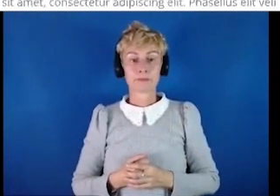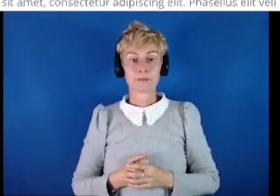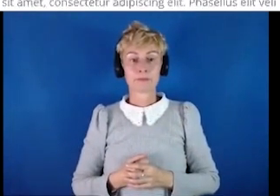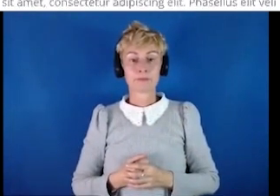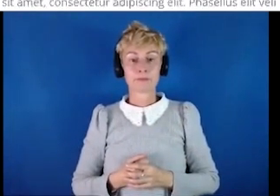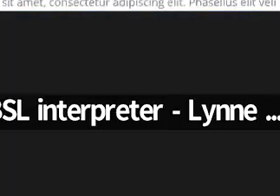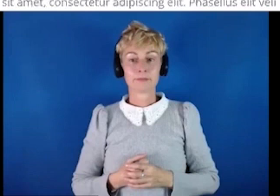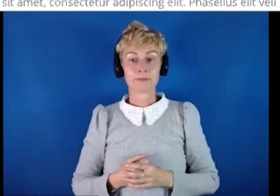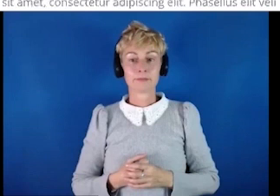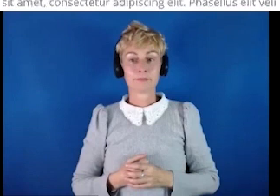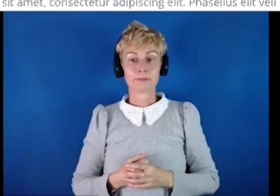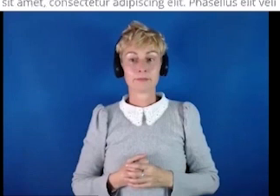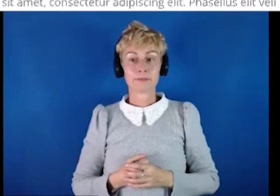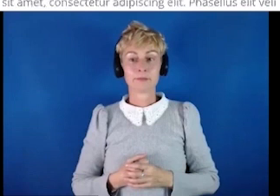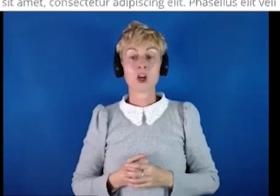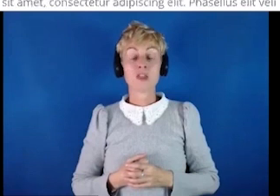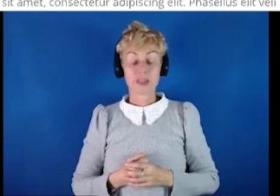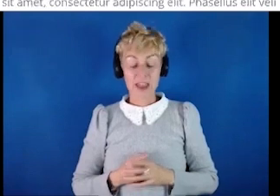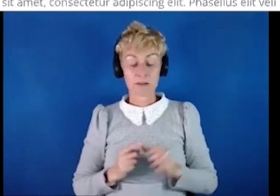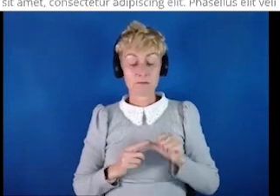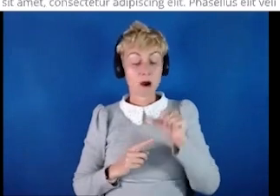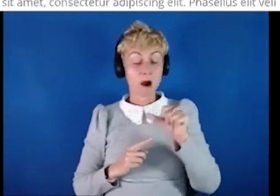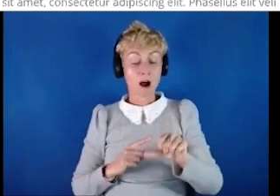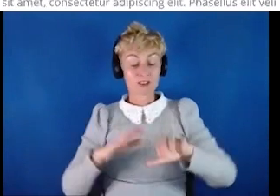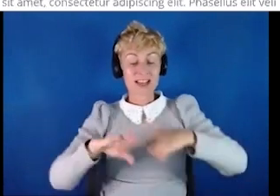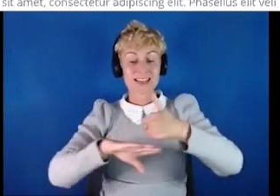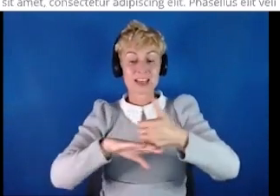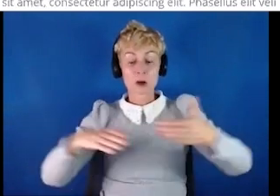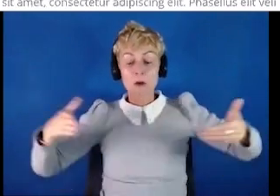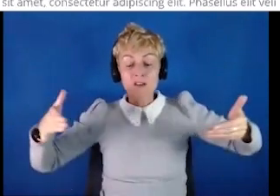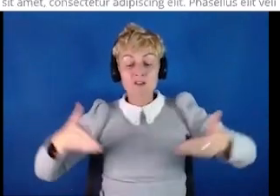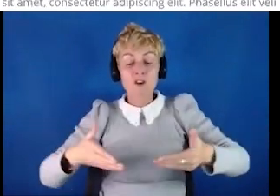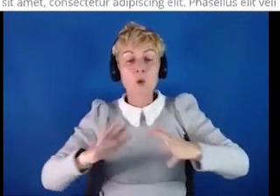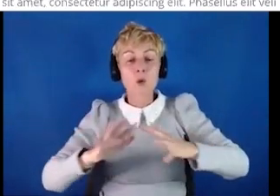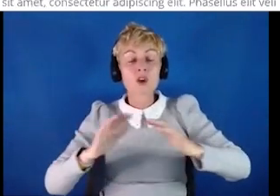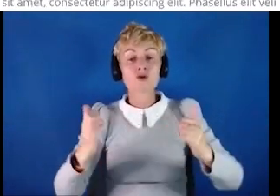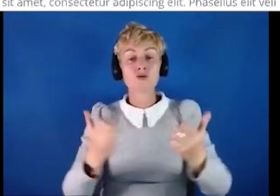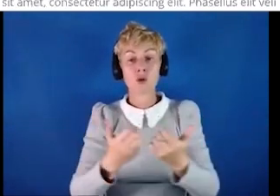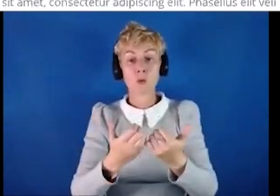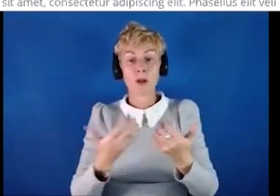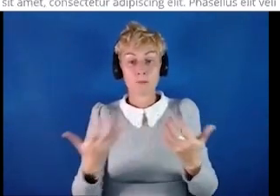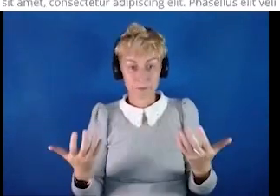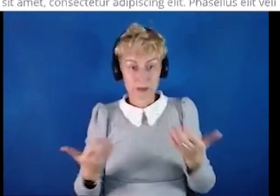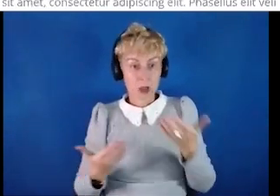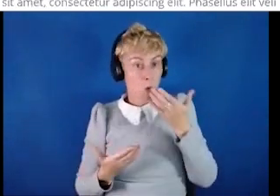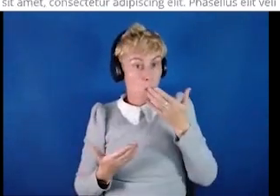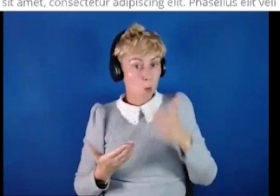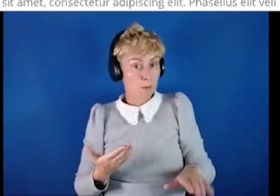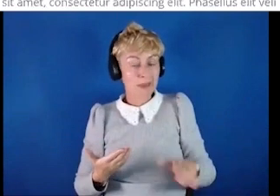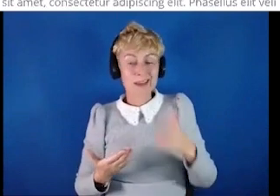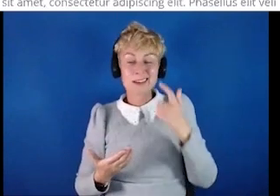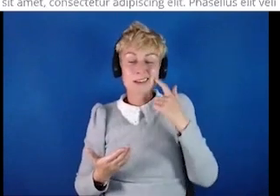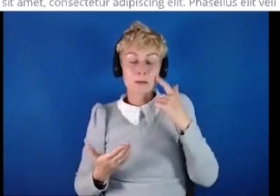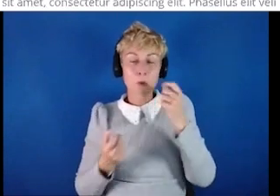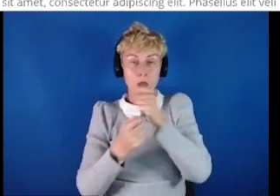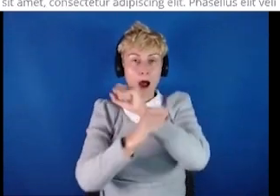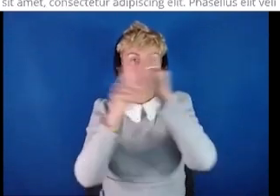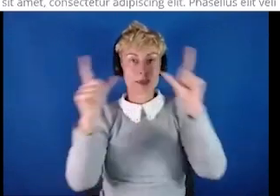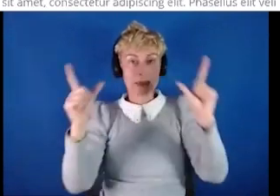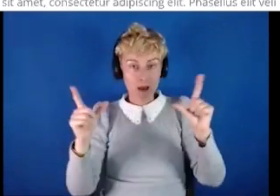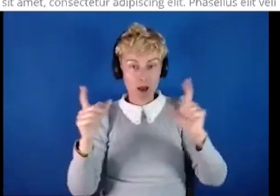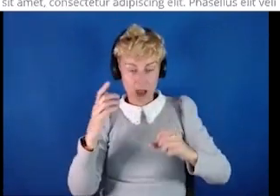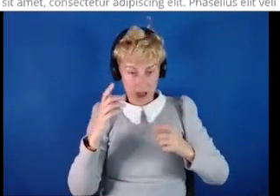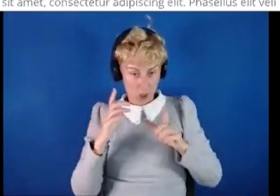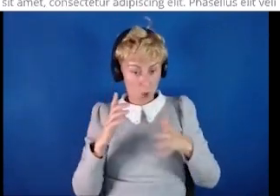now moving to the focus group discussion, because then we started to sort of develop that content, but weren't sure whether we were